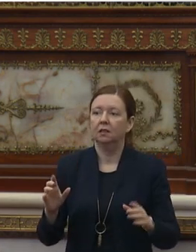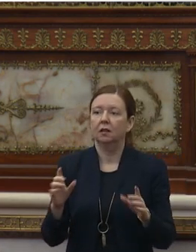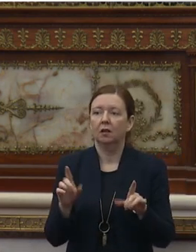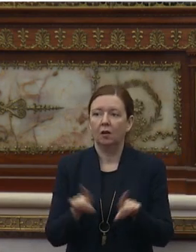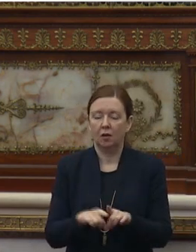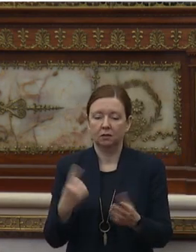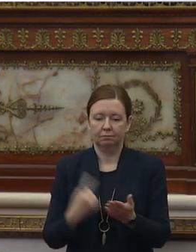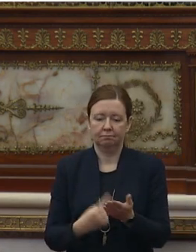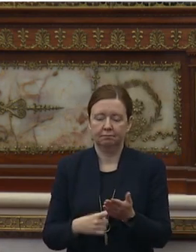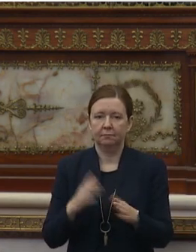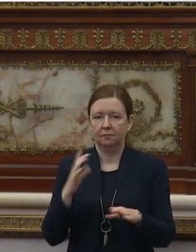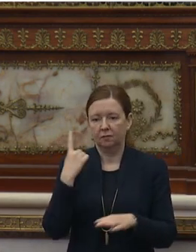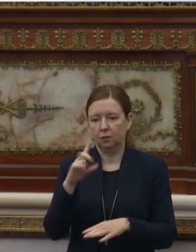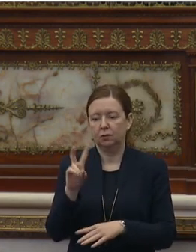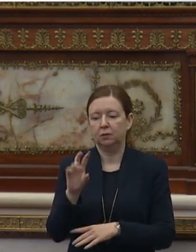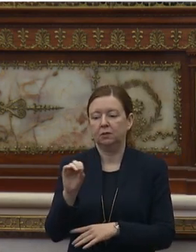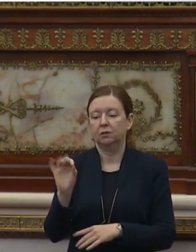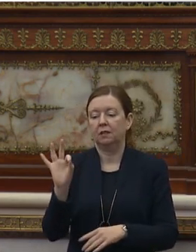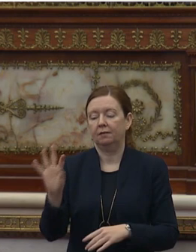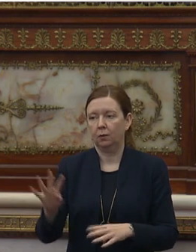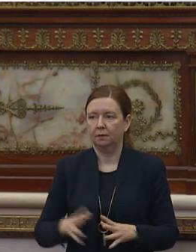for